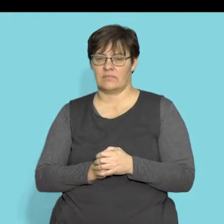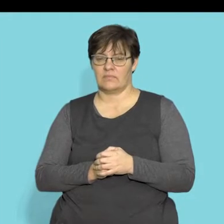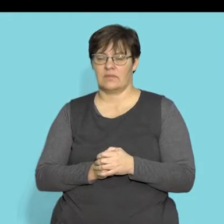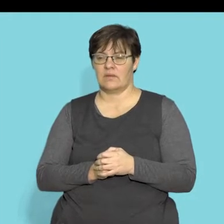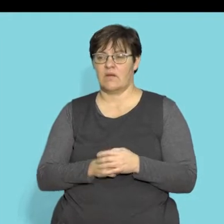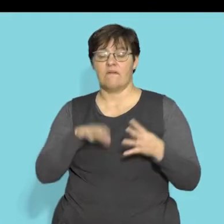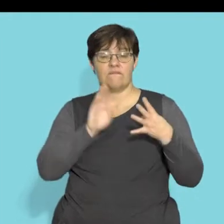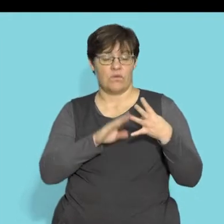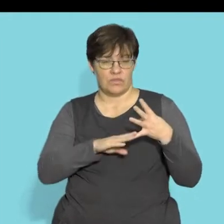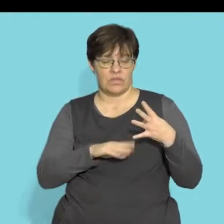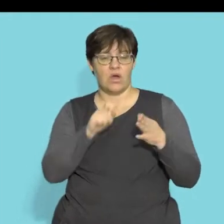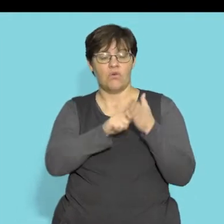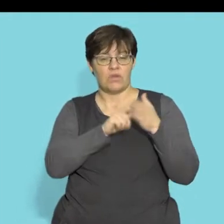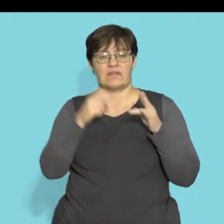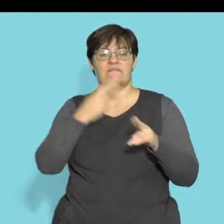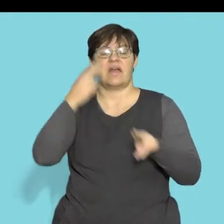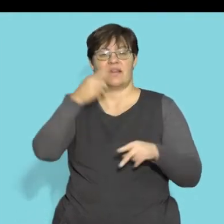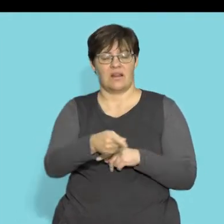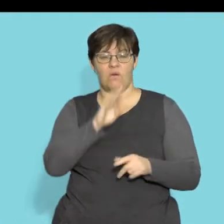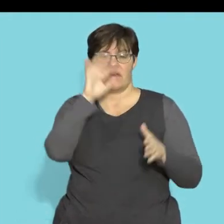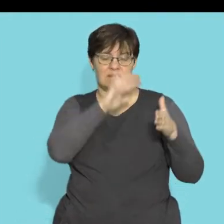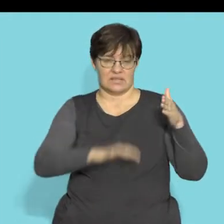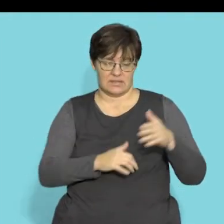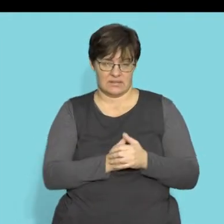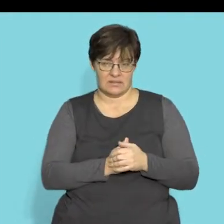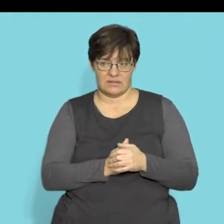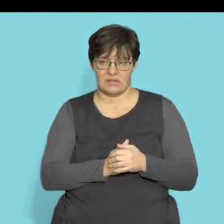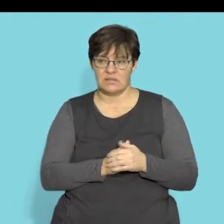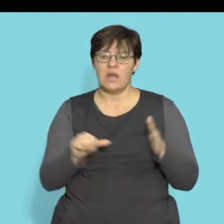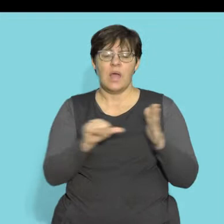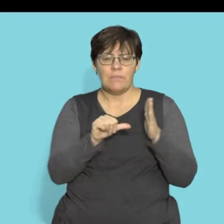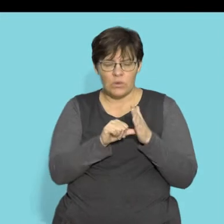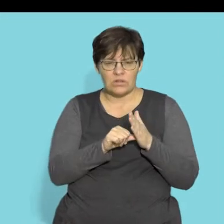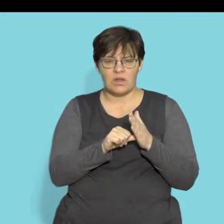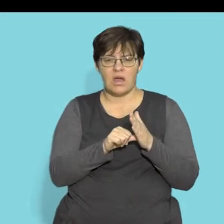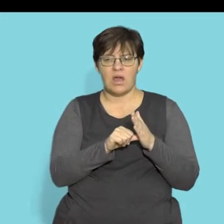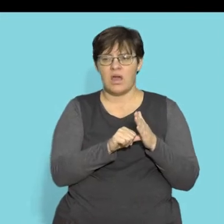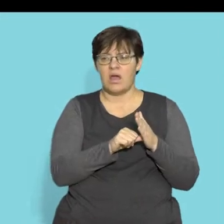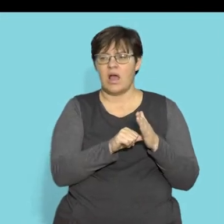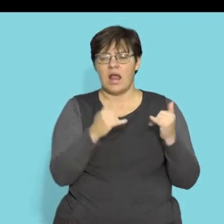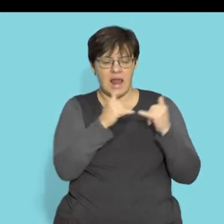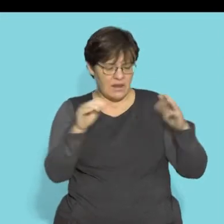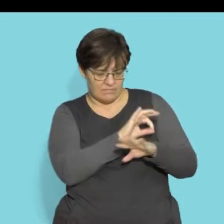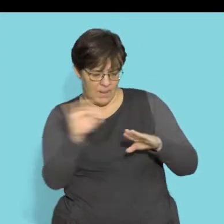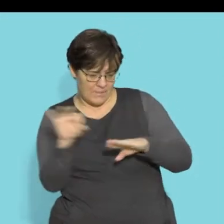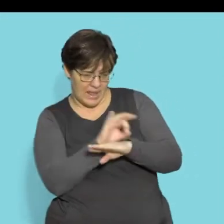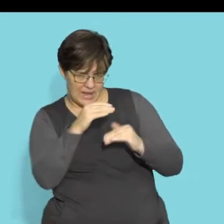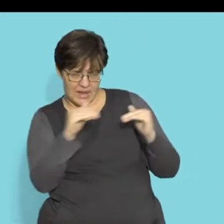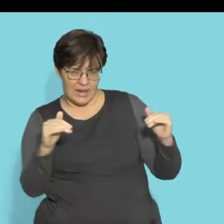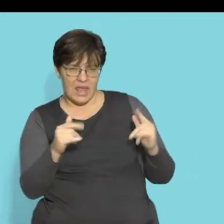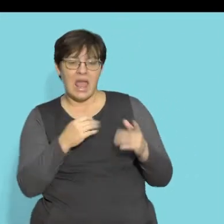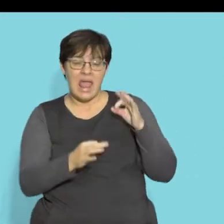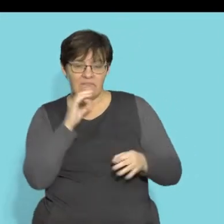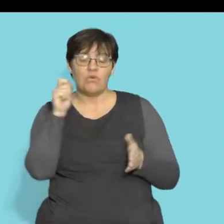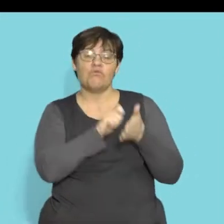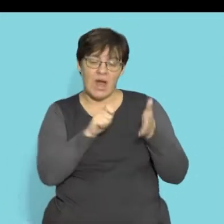The third or the fourth step is write out the final version of your essay. It's important that you put a line across the plan of your essay only if